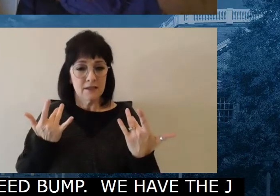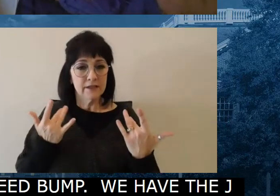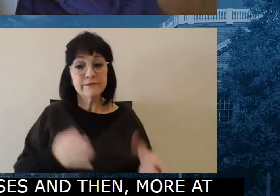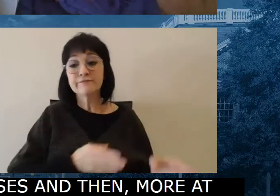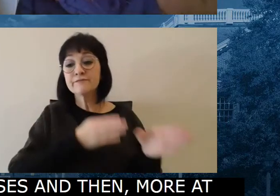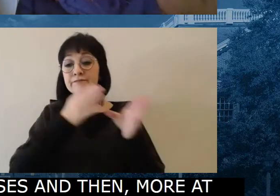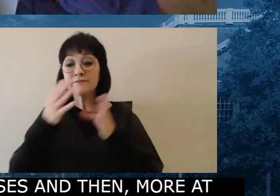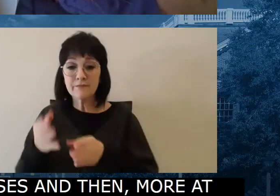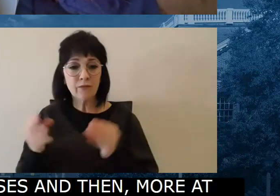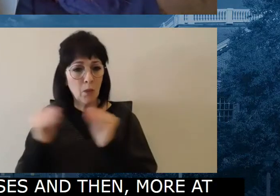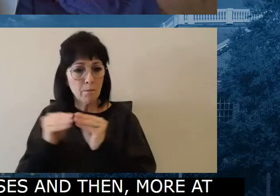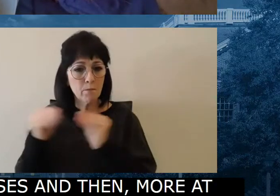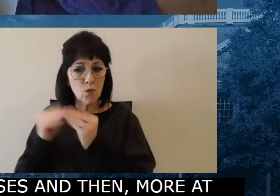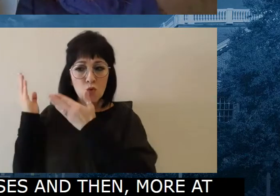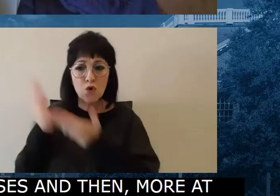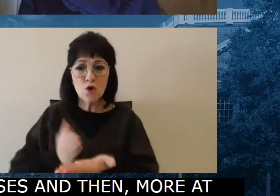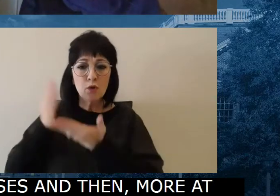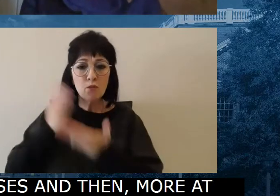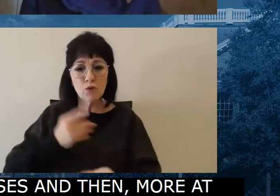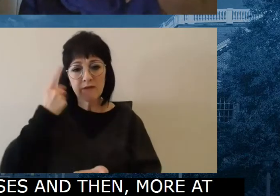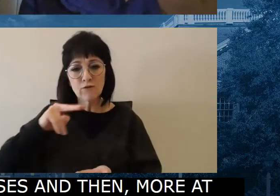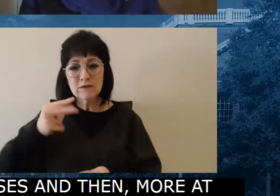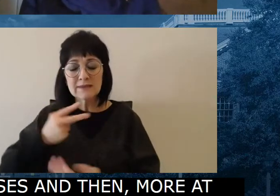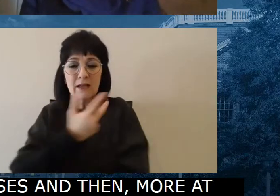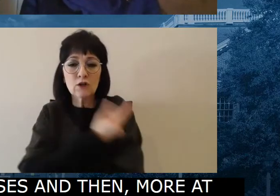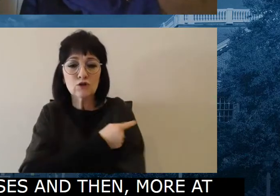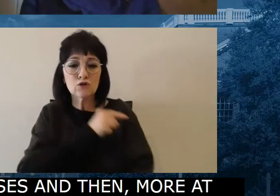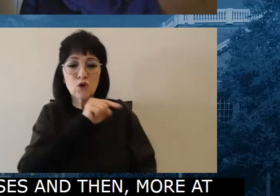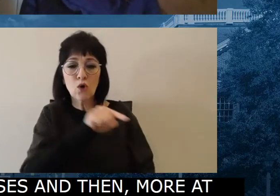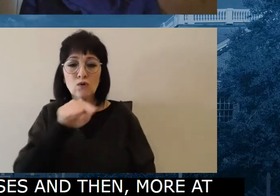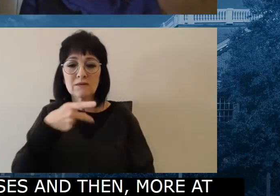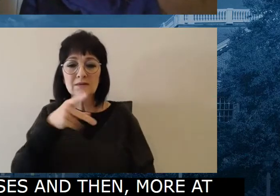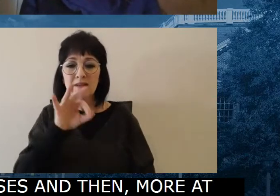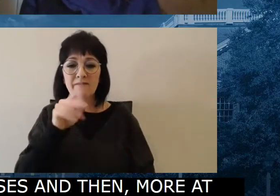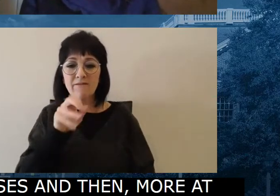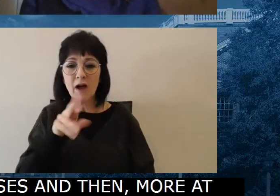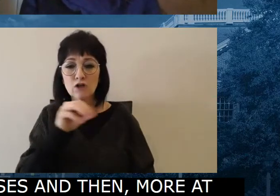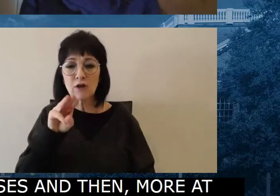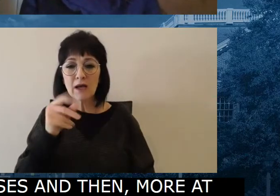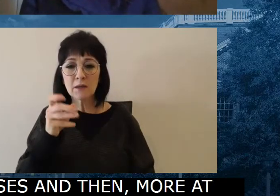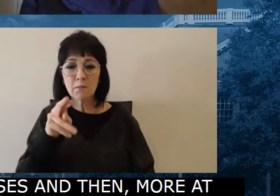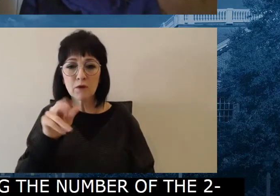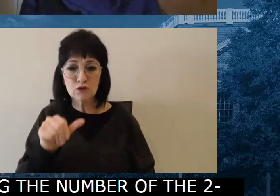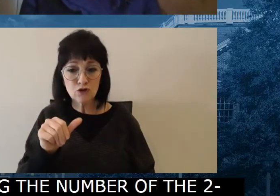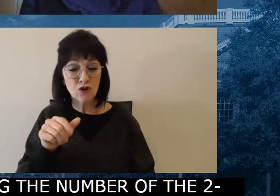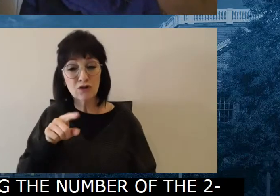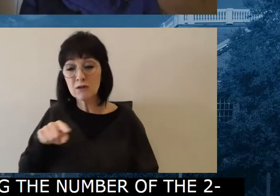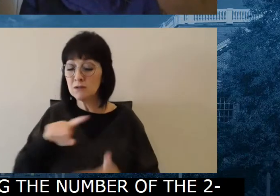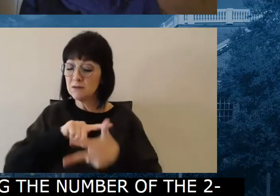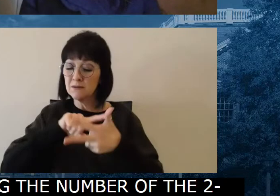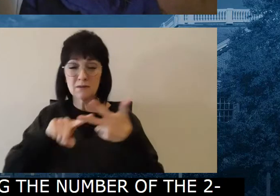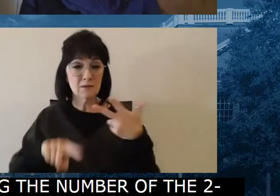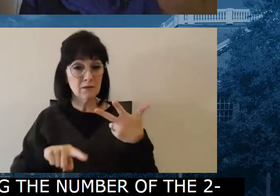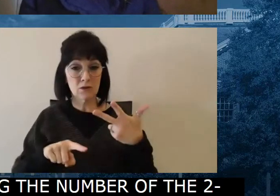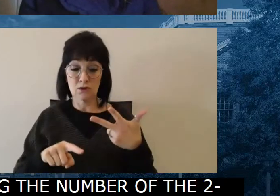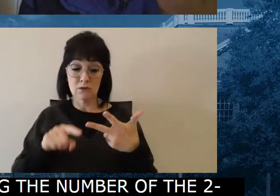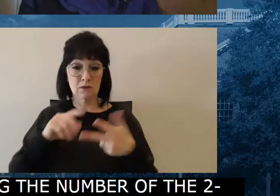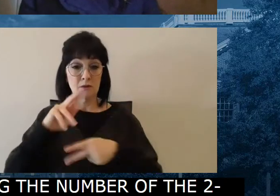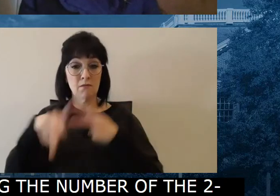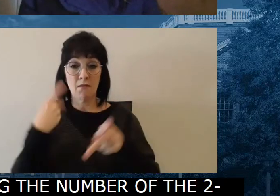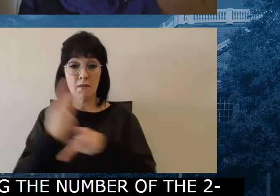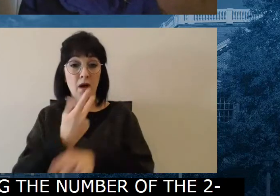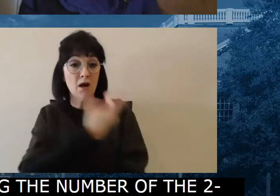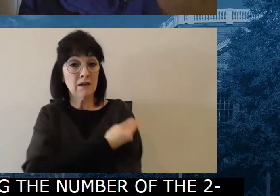Moderna and Pfizer vaccines, equal efficacy really for all three. So when you have